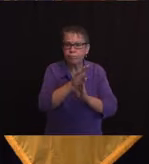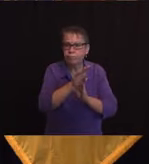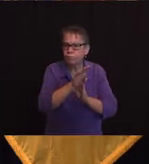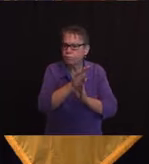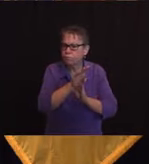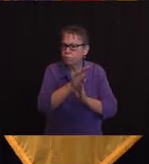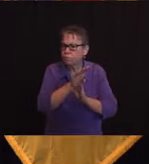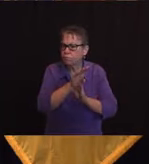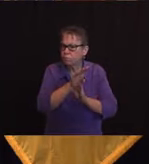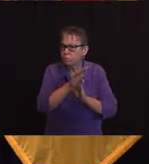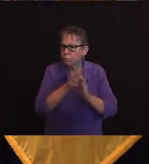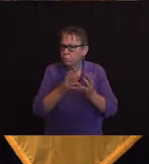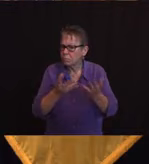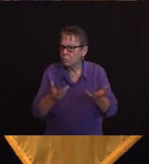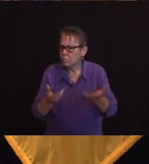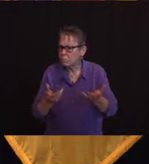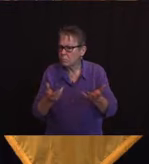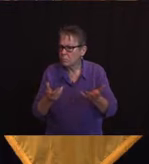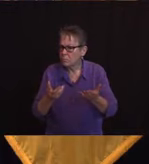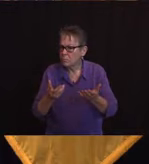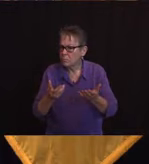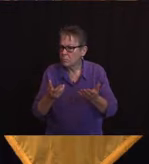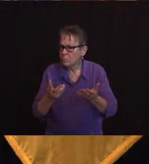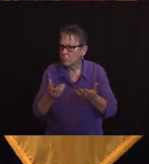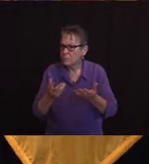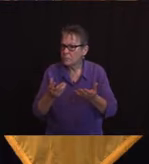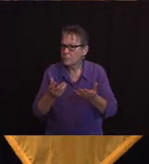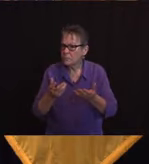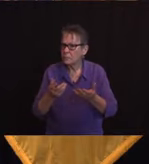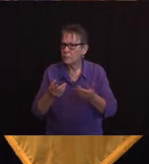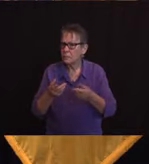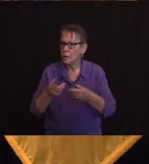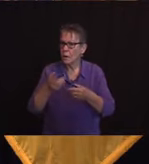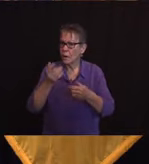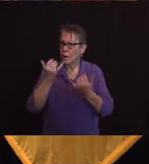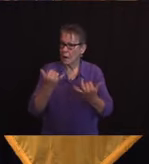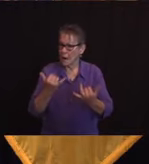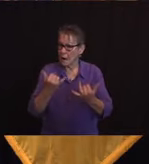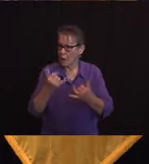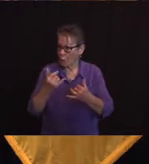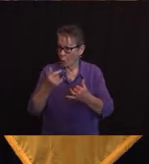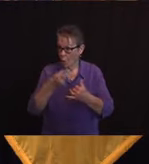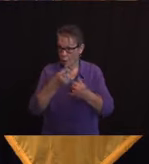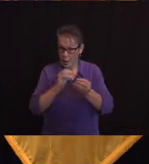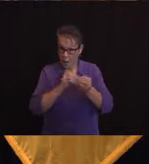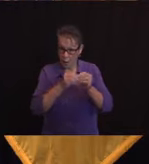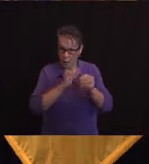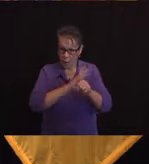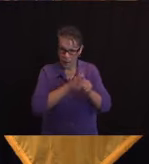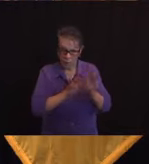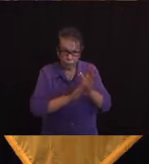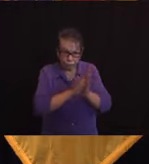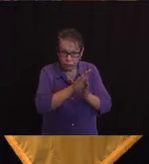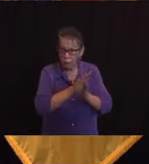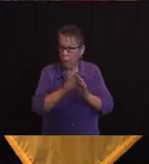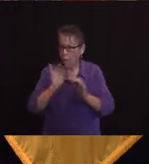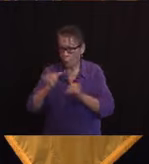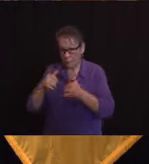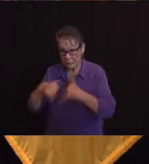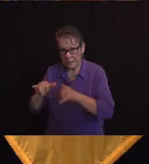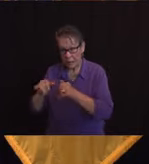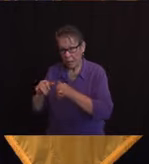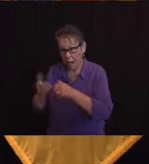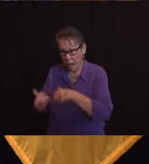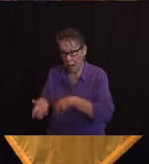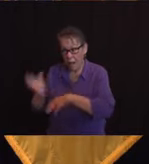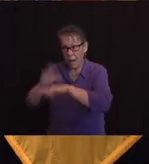I mean, isn't ventilation continuing to be a problem indoors, you know, as you put more people inside? Are